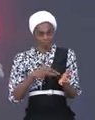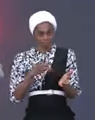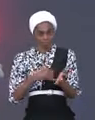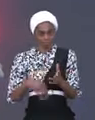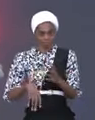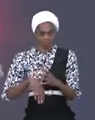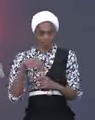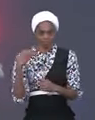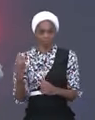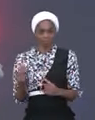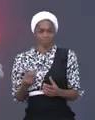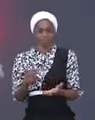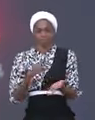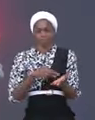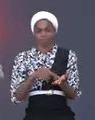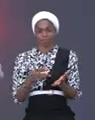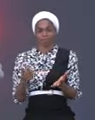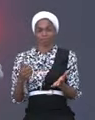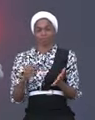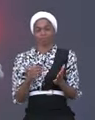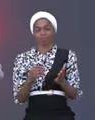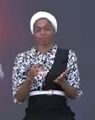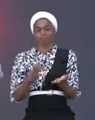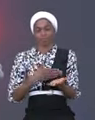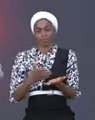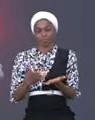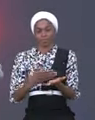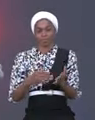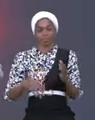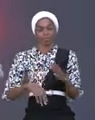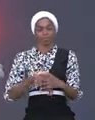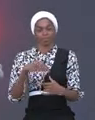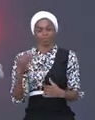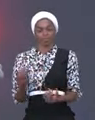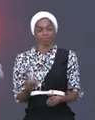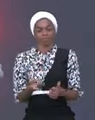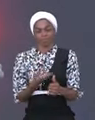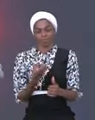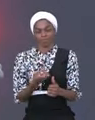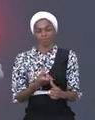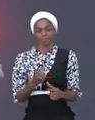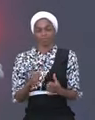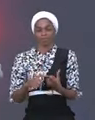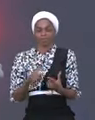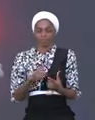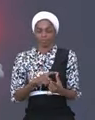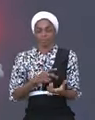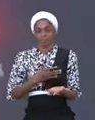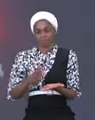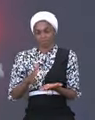roll. Jesus keeps me, whatever betides.